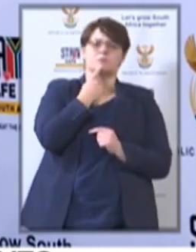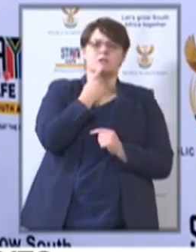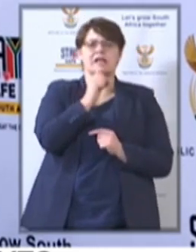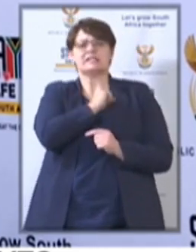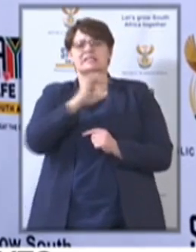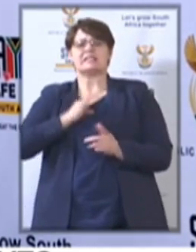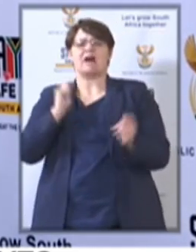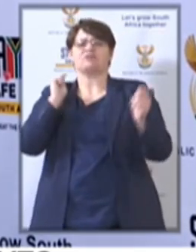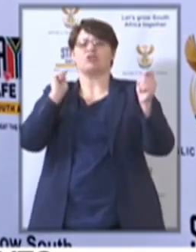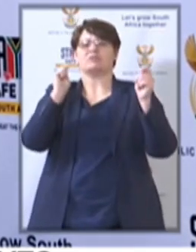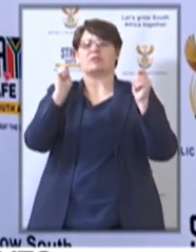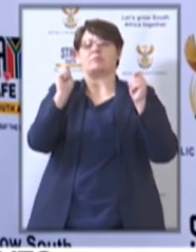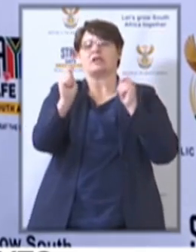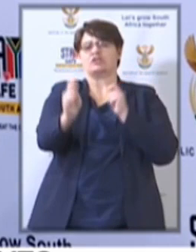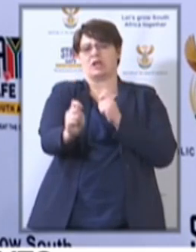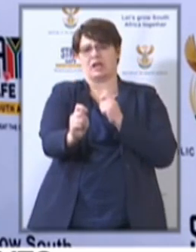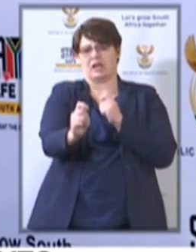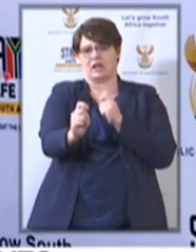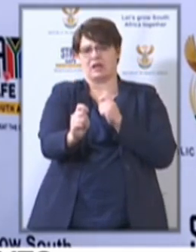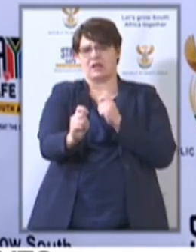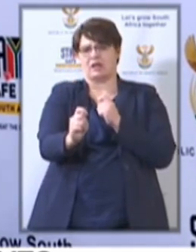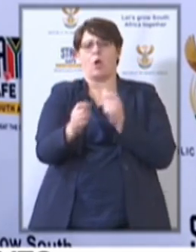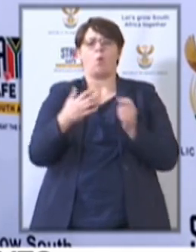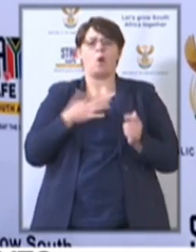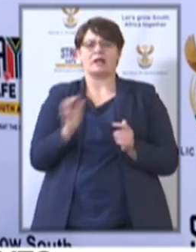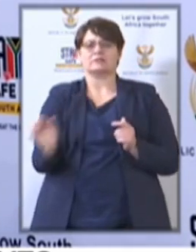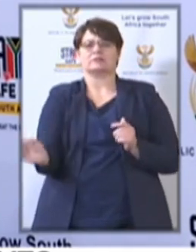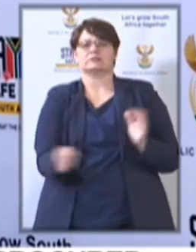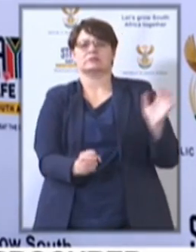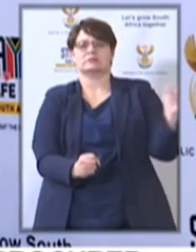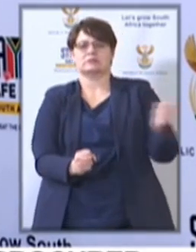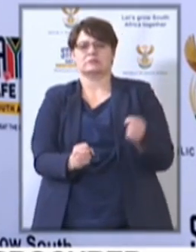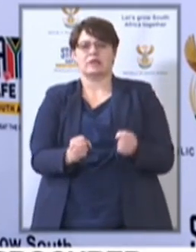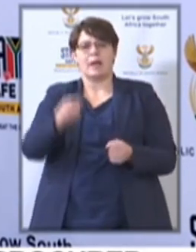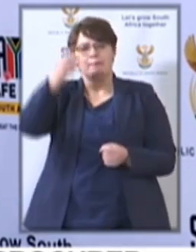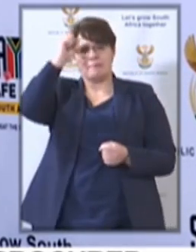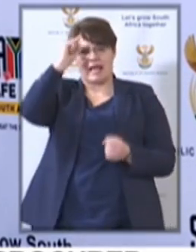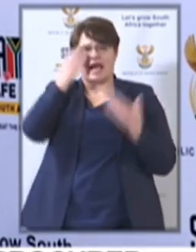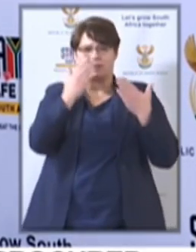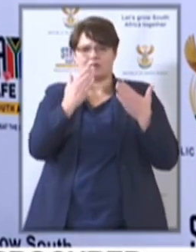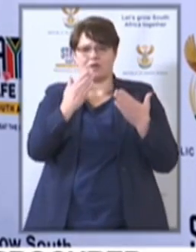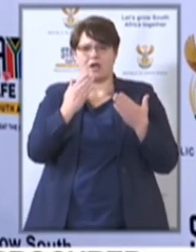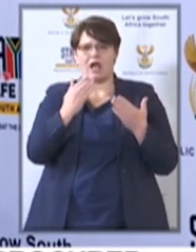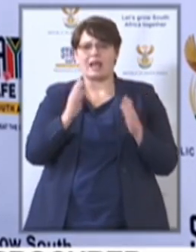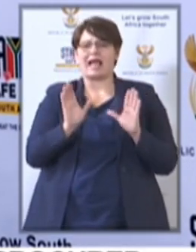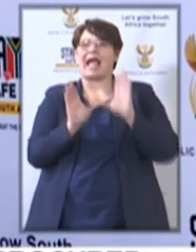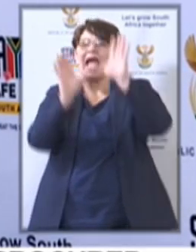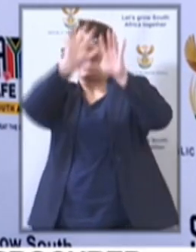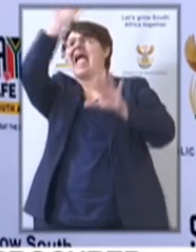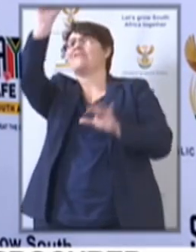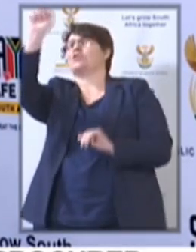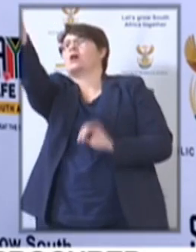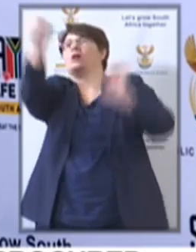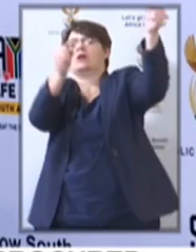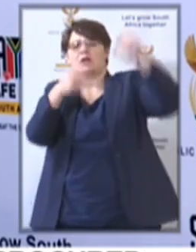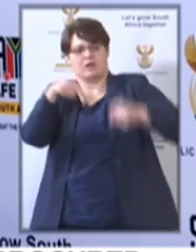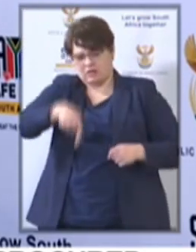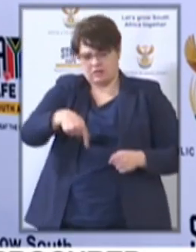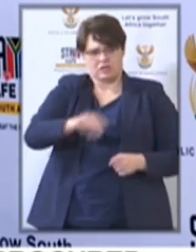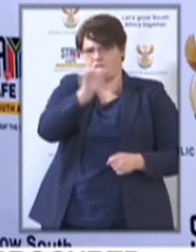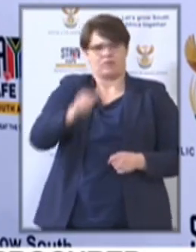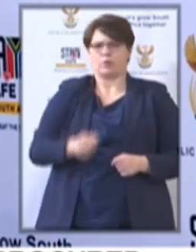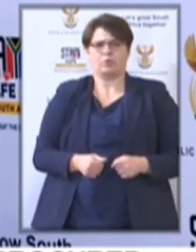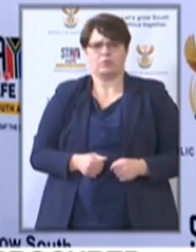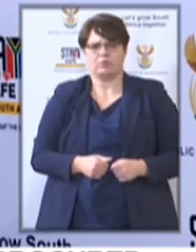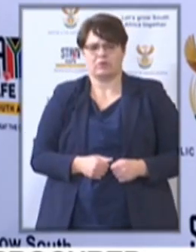staff transformation imperatives through the recruitment of black academics from the rest of the continent. Our